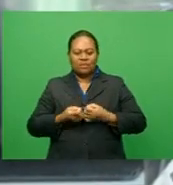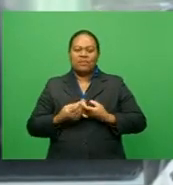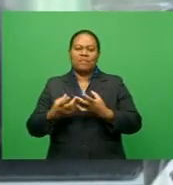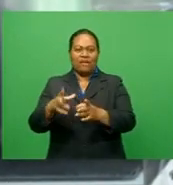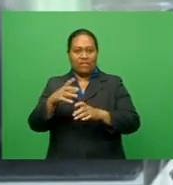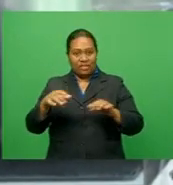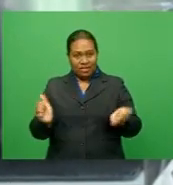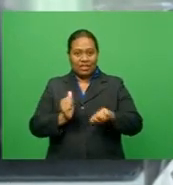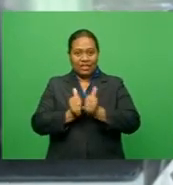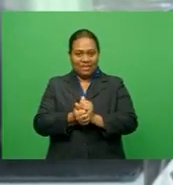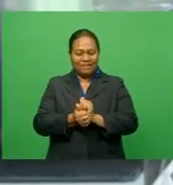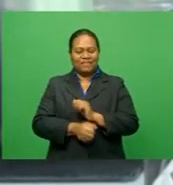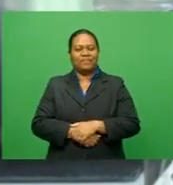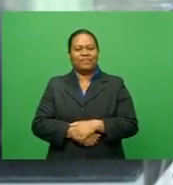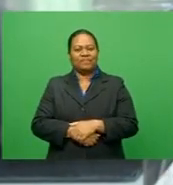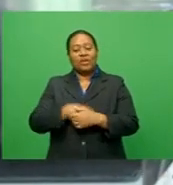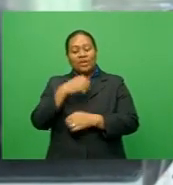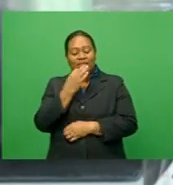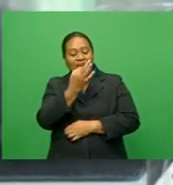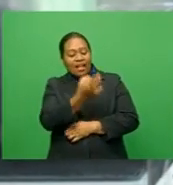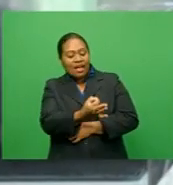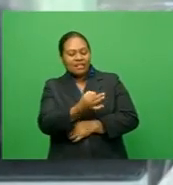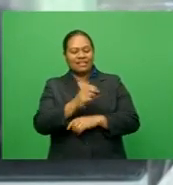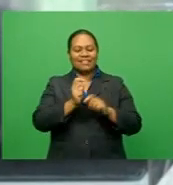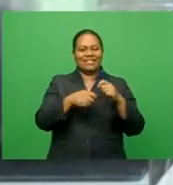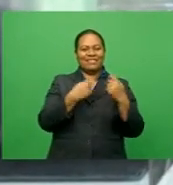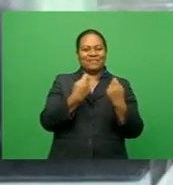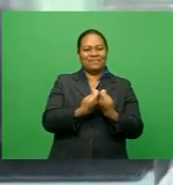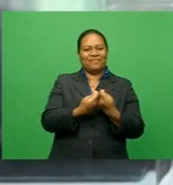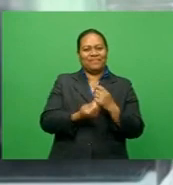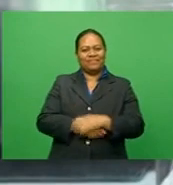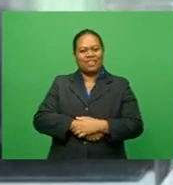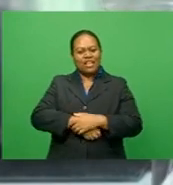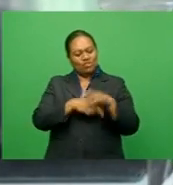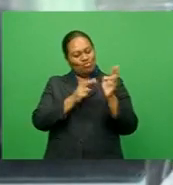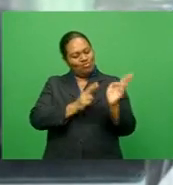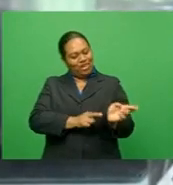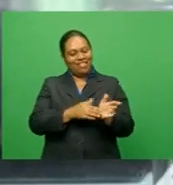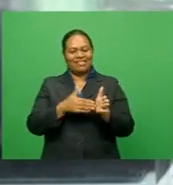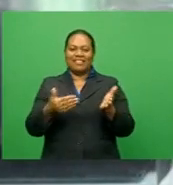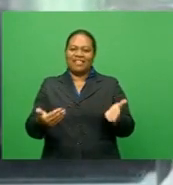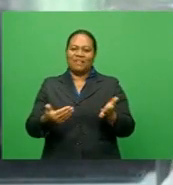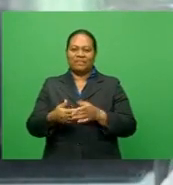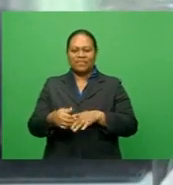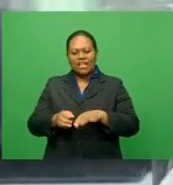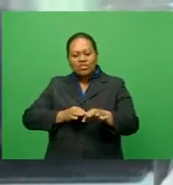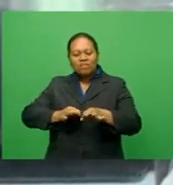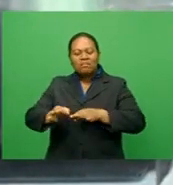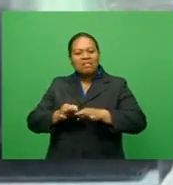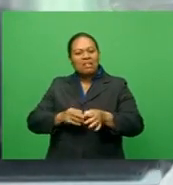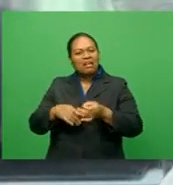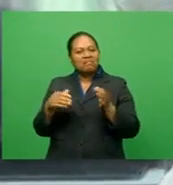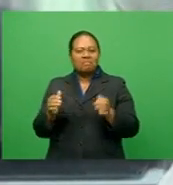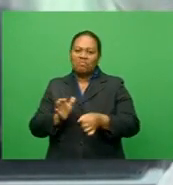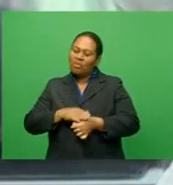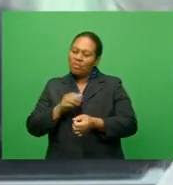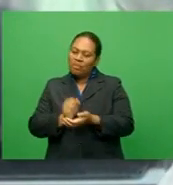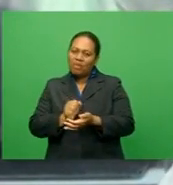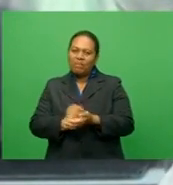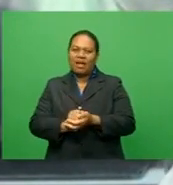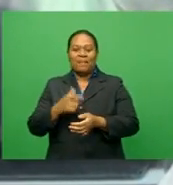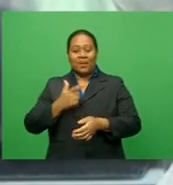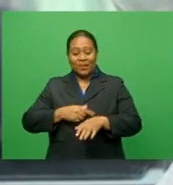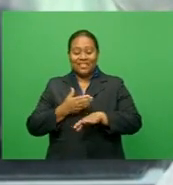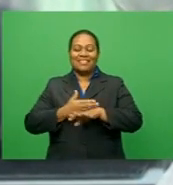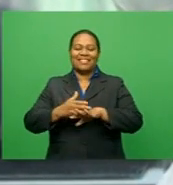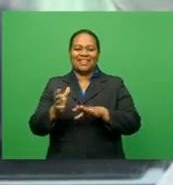we have asked the teams is to rest now, plan the off season, because the start of the new